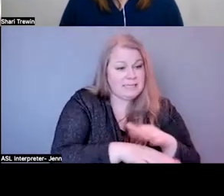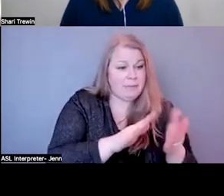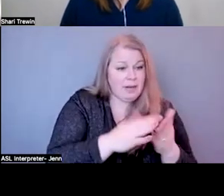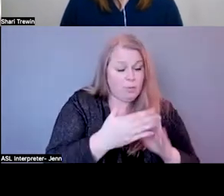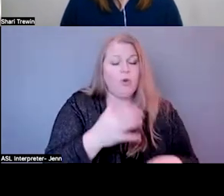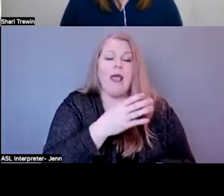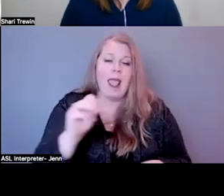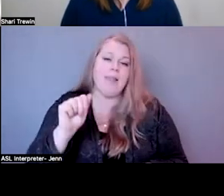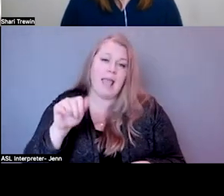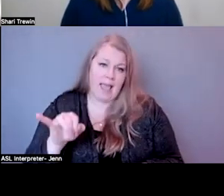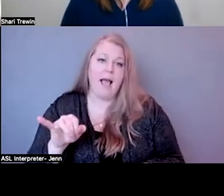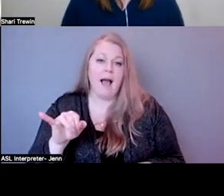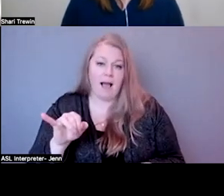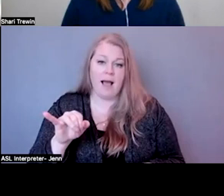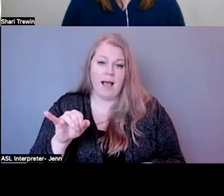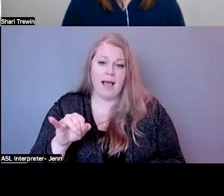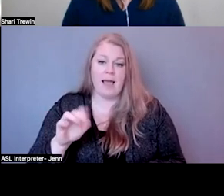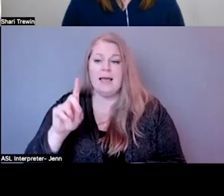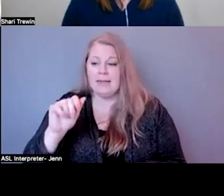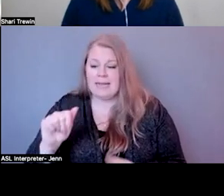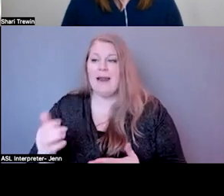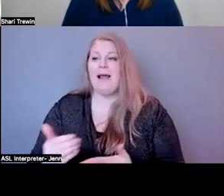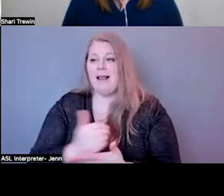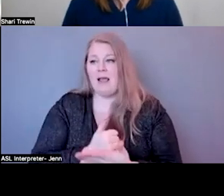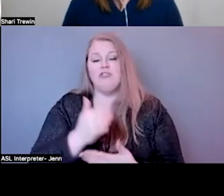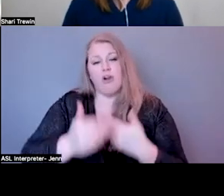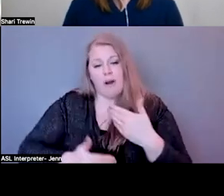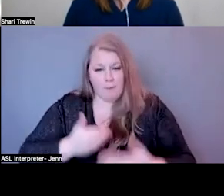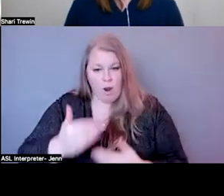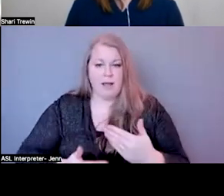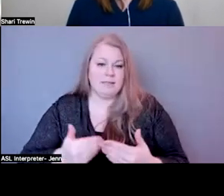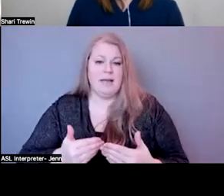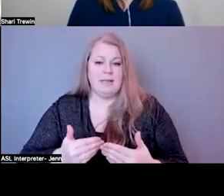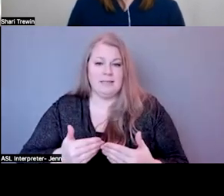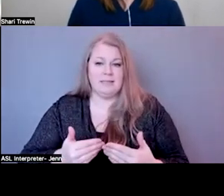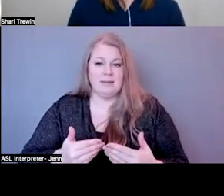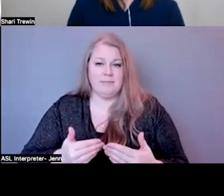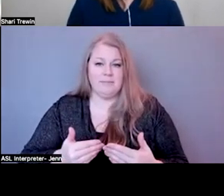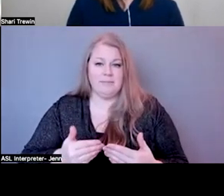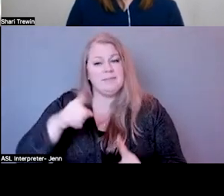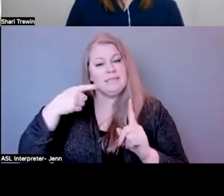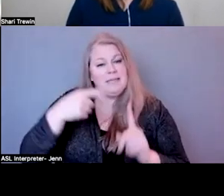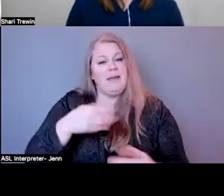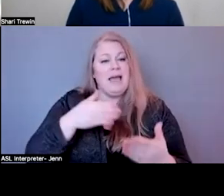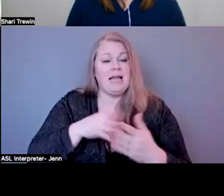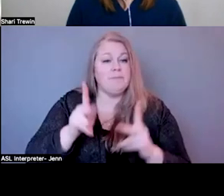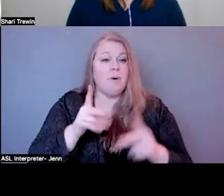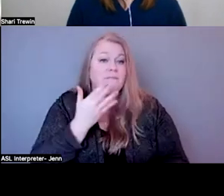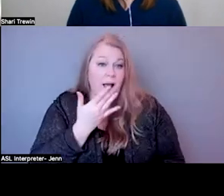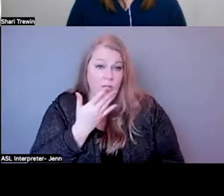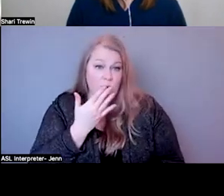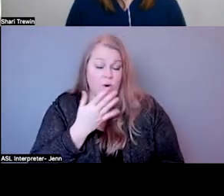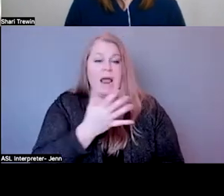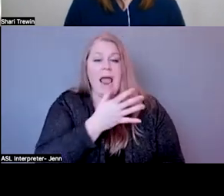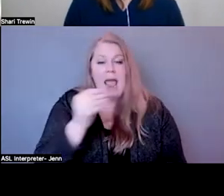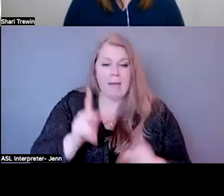the AI and data collection processes, biases, specifically against people of color, as well as